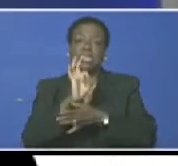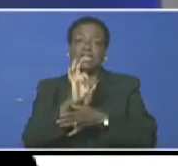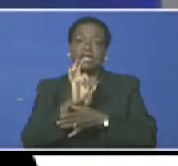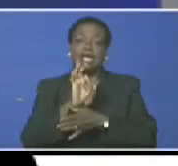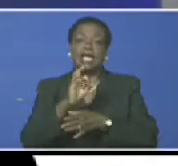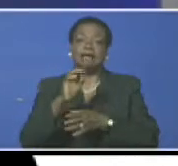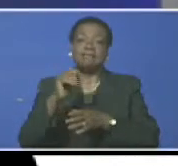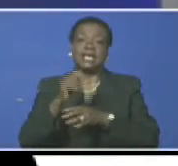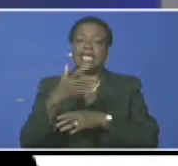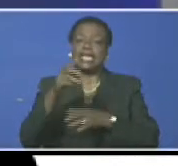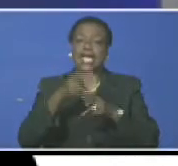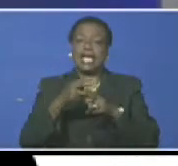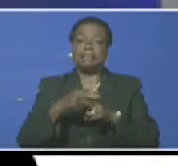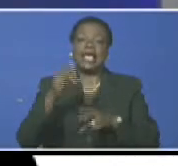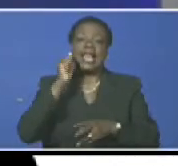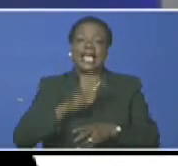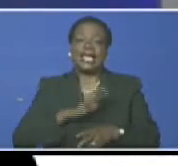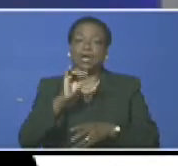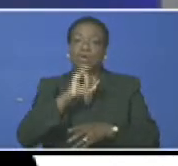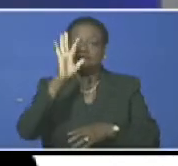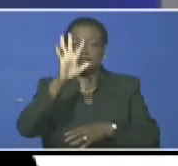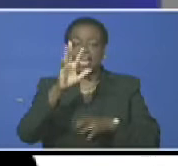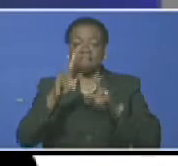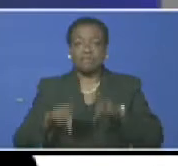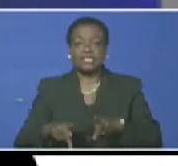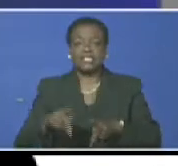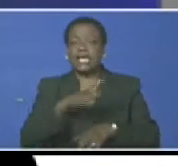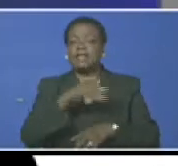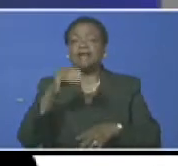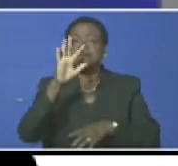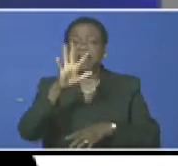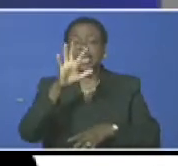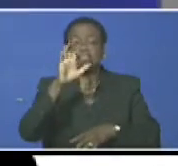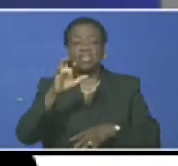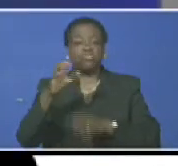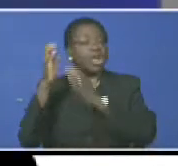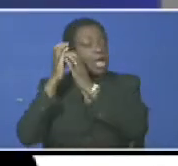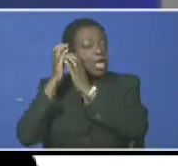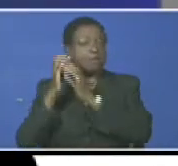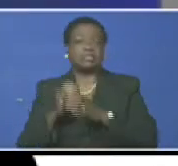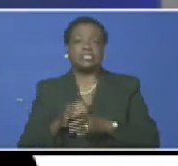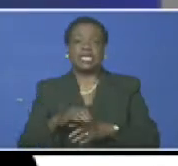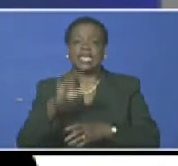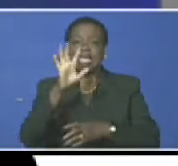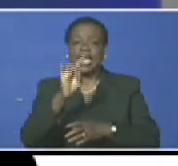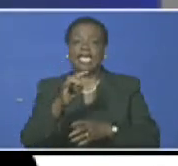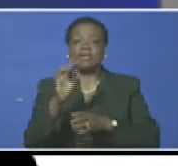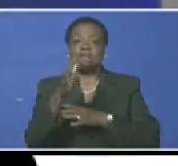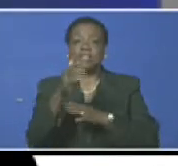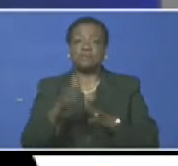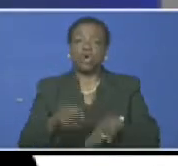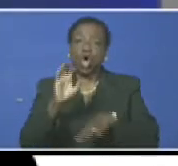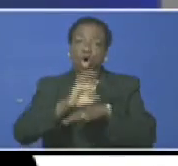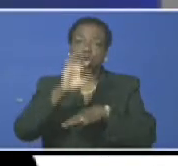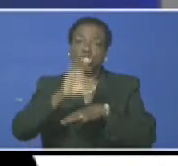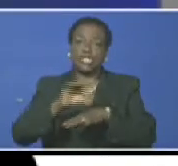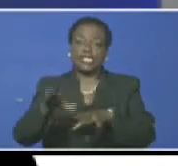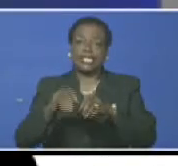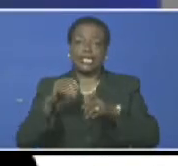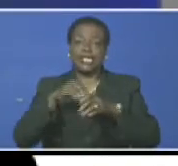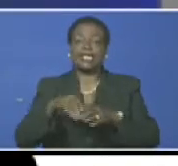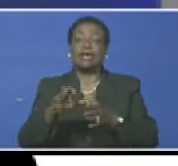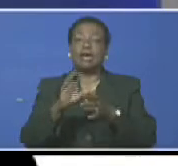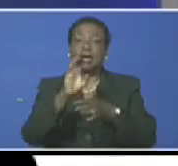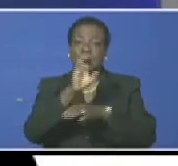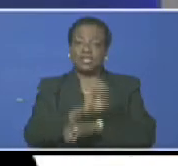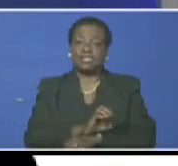named Lady Ivana with five persons and about 500 conchs on board. The eight fishermen were cautioned and taken into custody. They